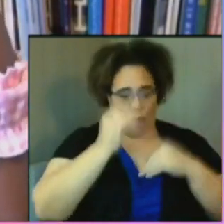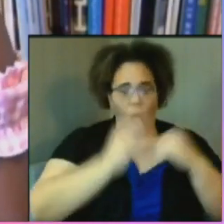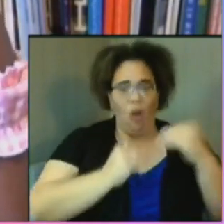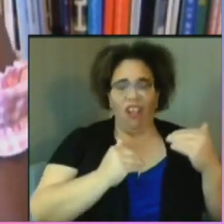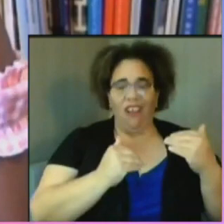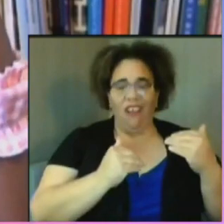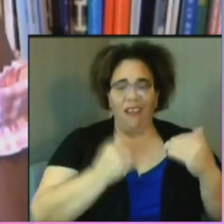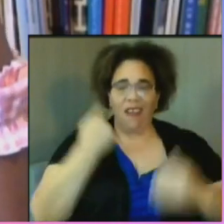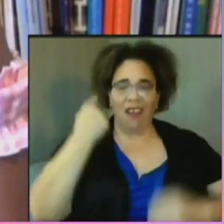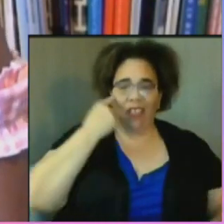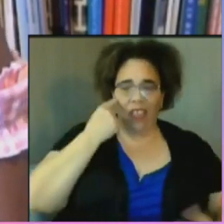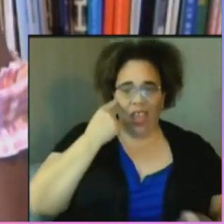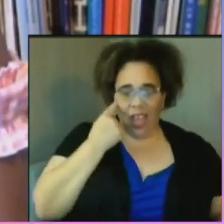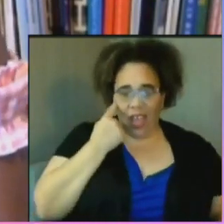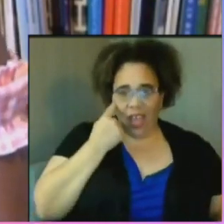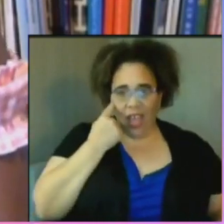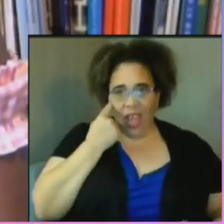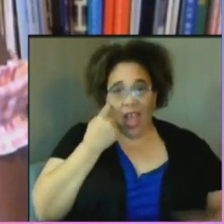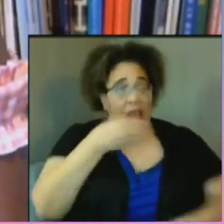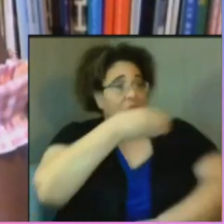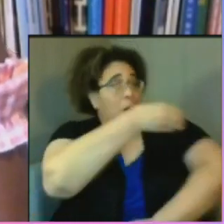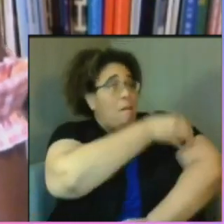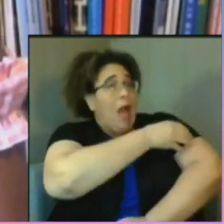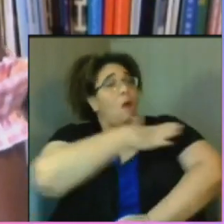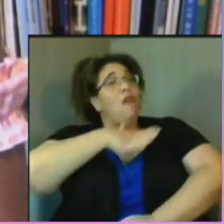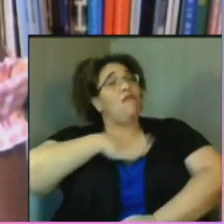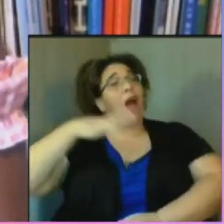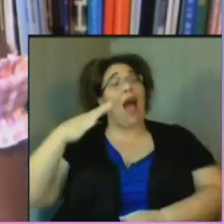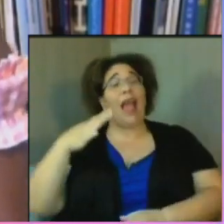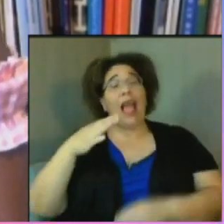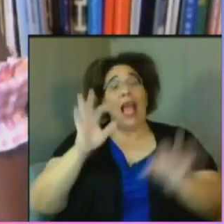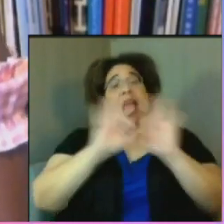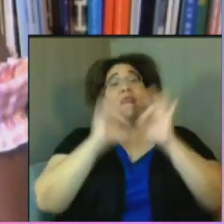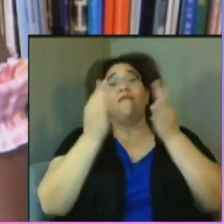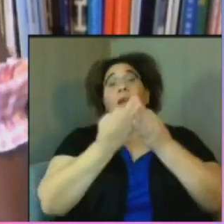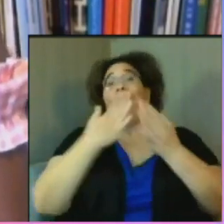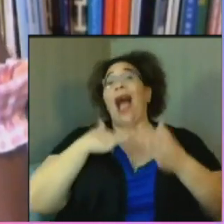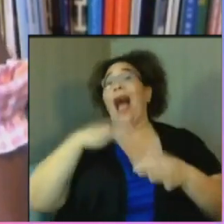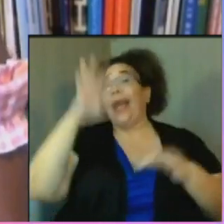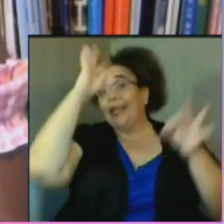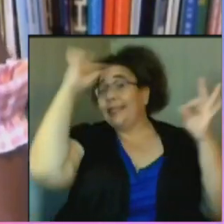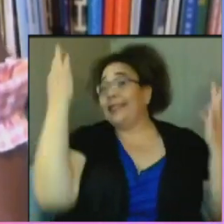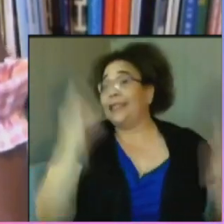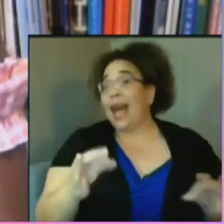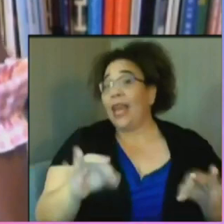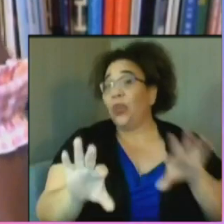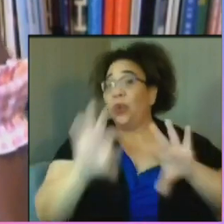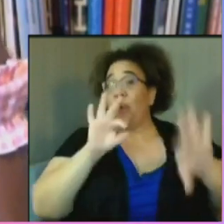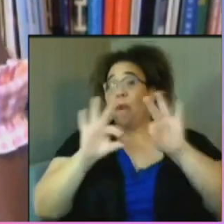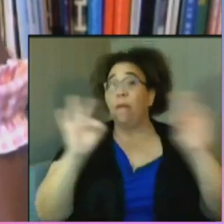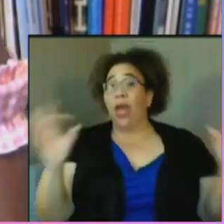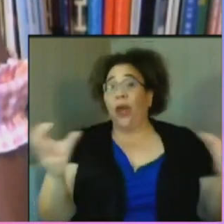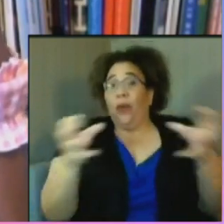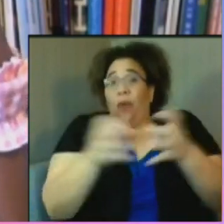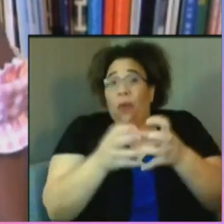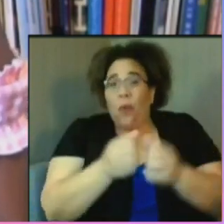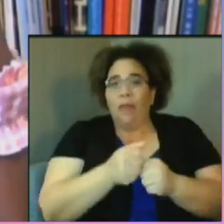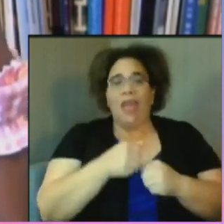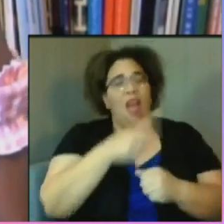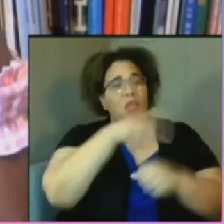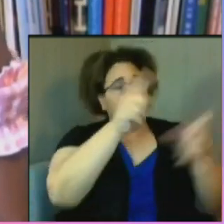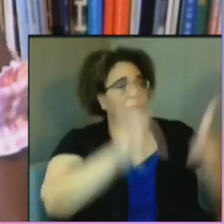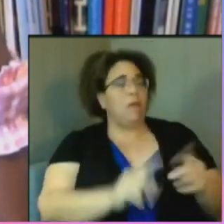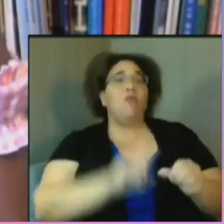think the power of my chosen family and the incredible people that have uplifted me and kept